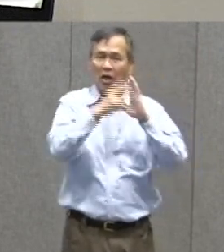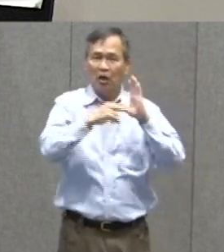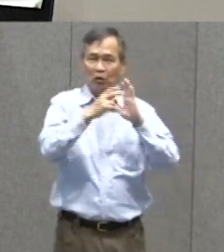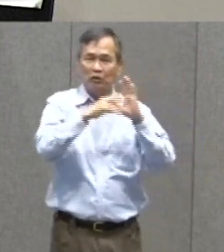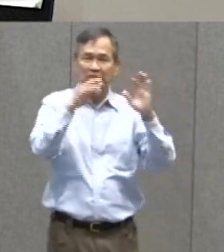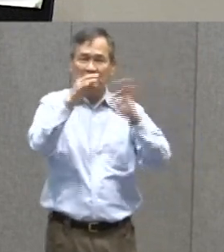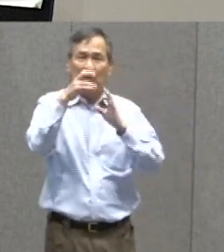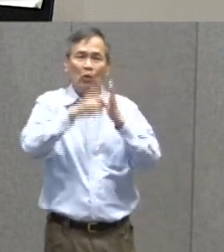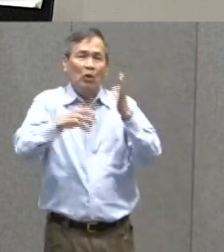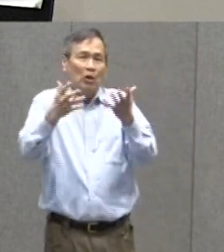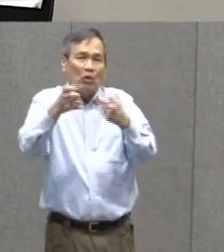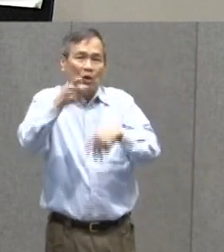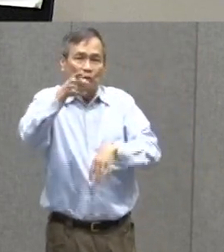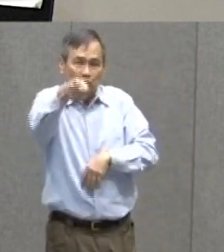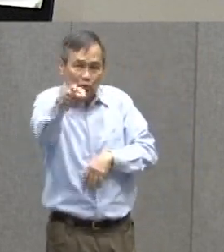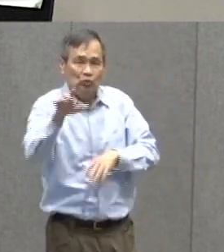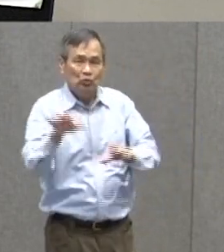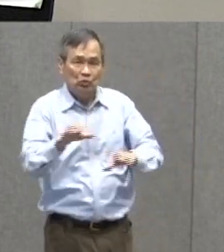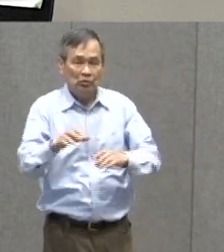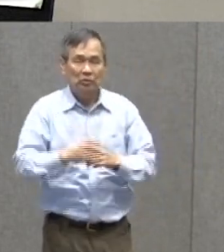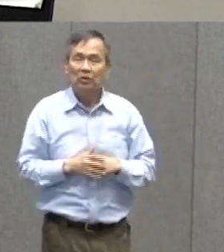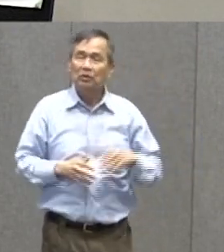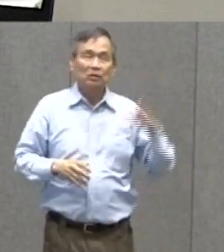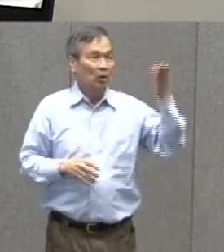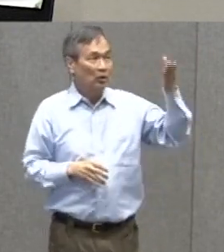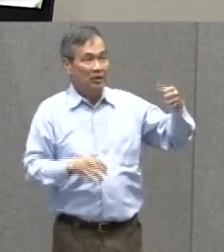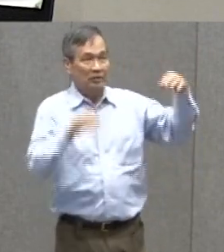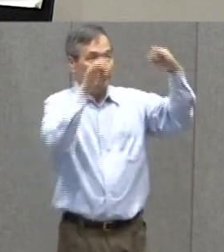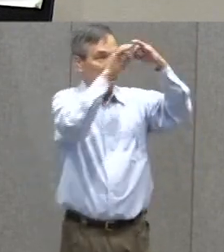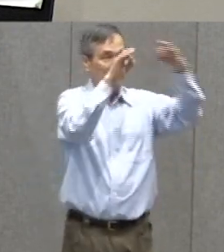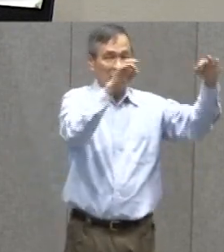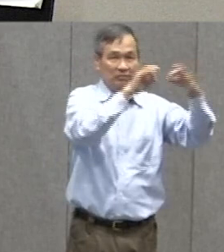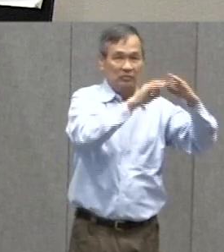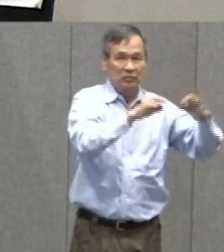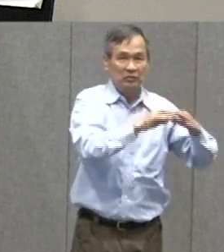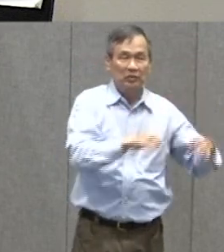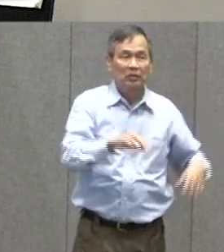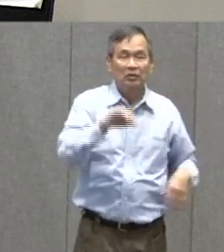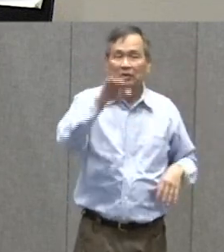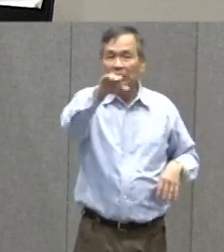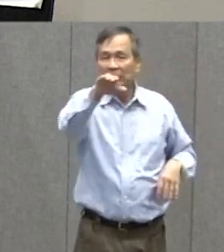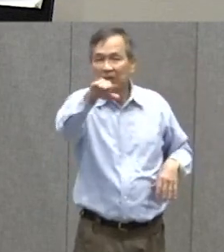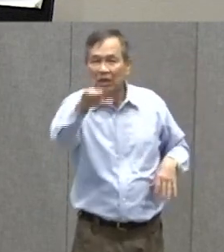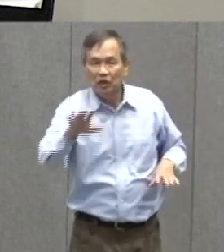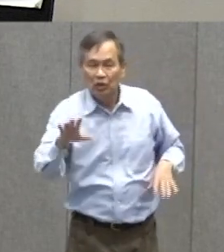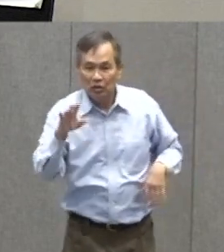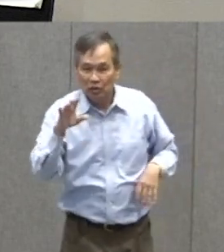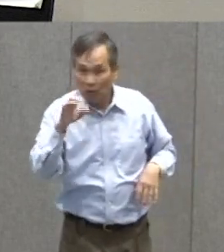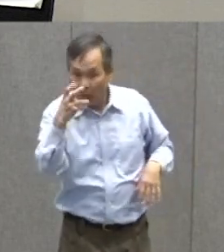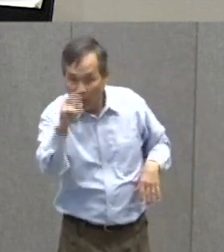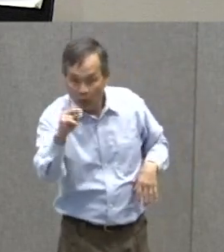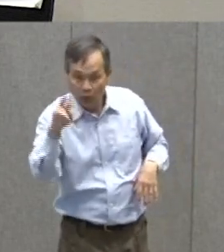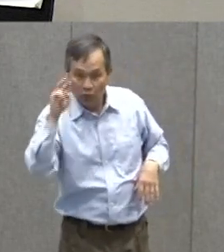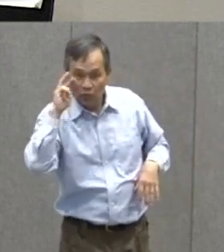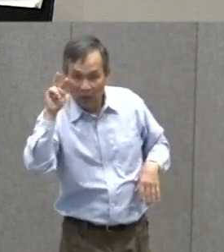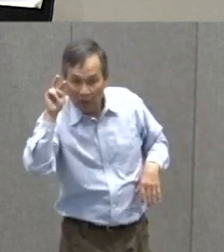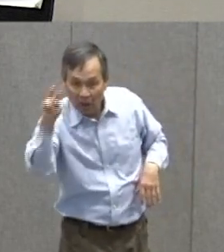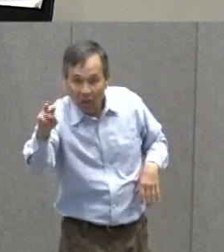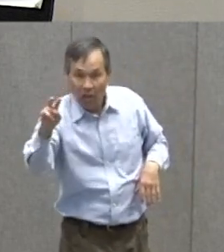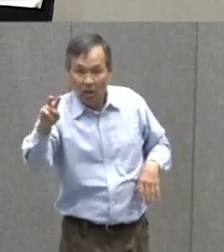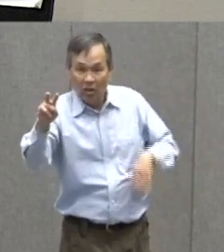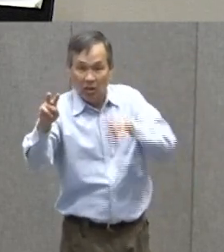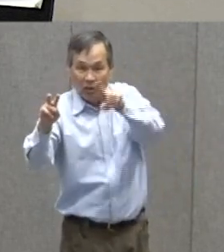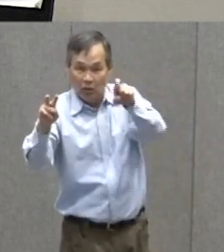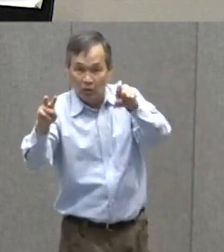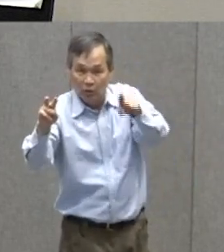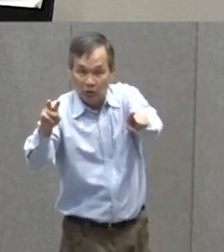explain them a bit. So these prompts, again, drawing from your observations, questions, and how